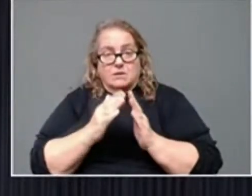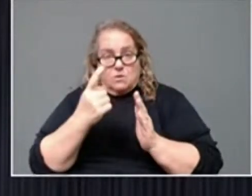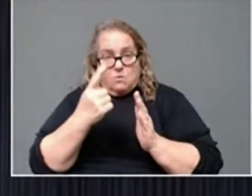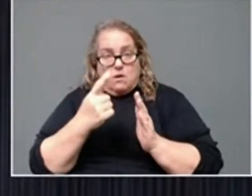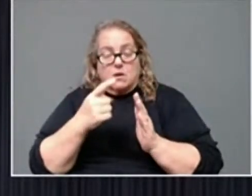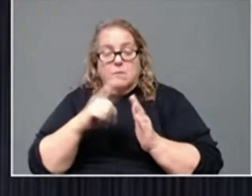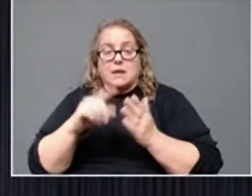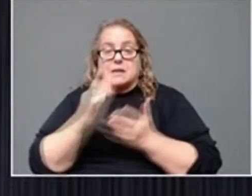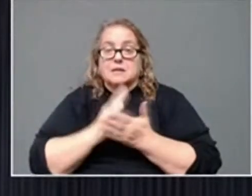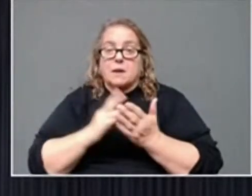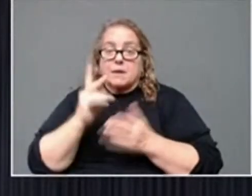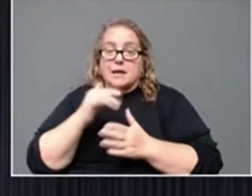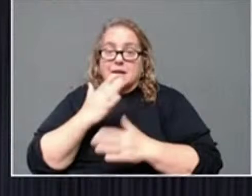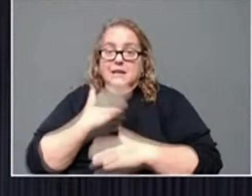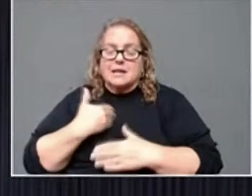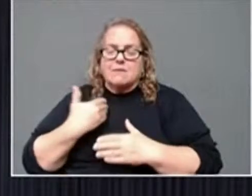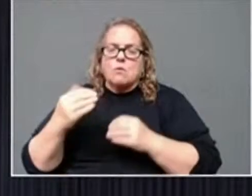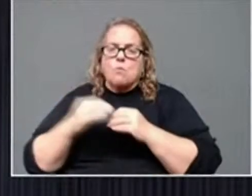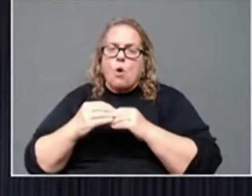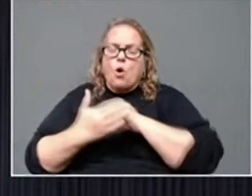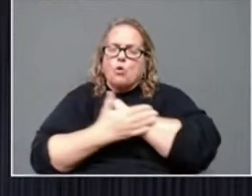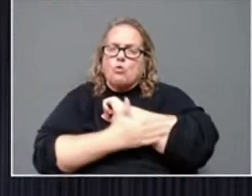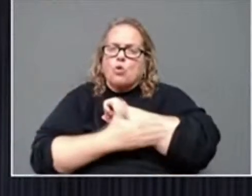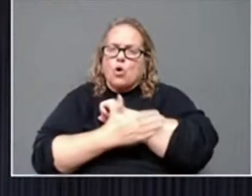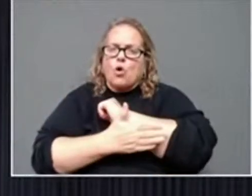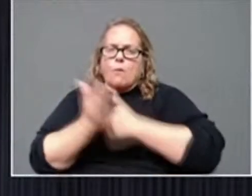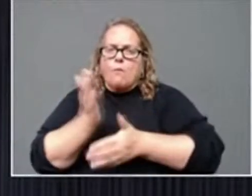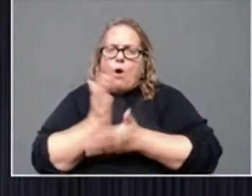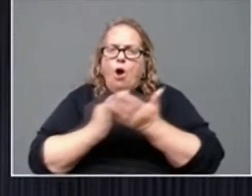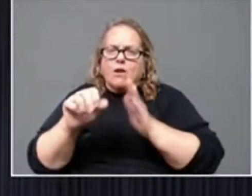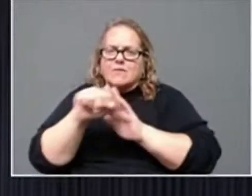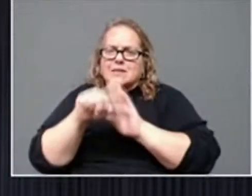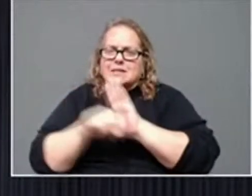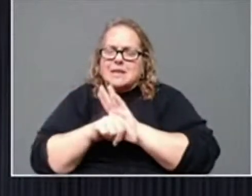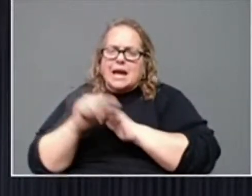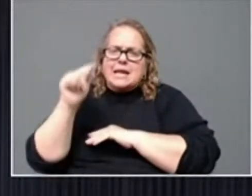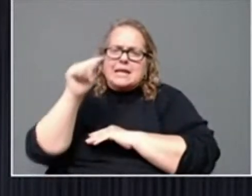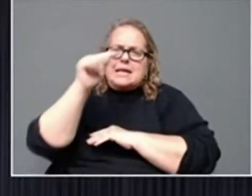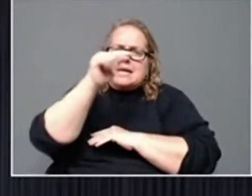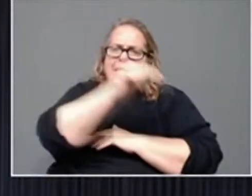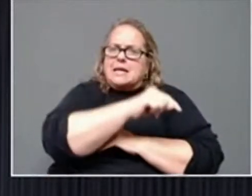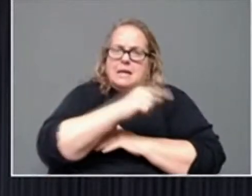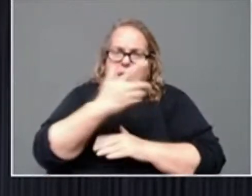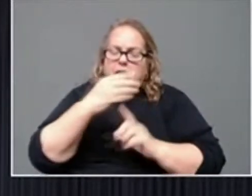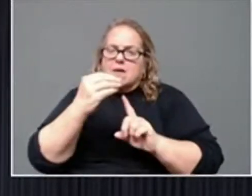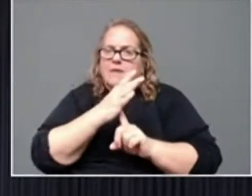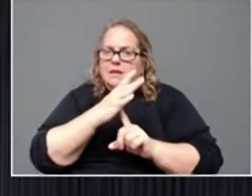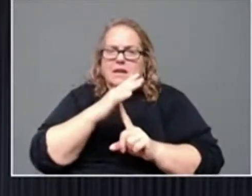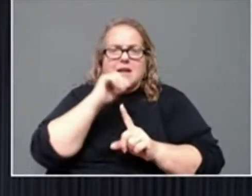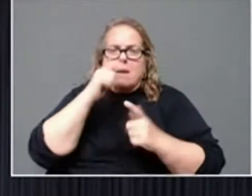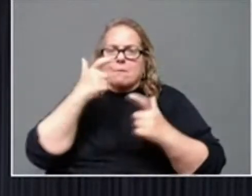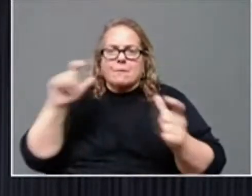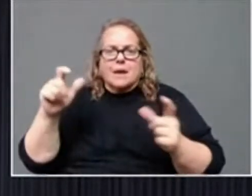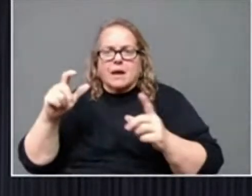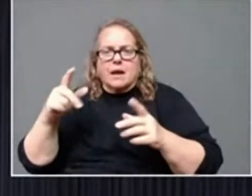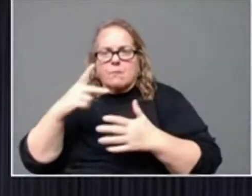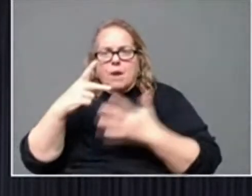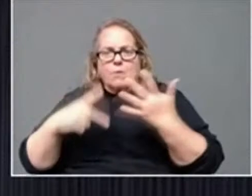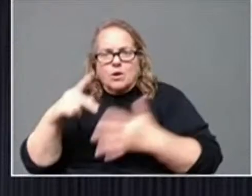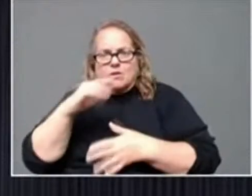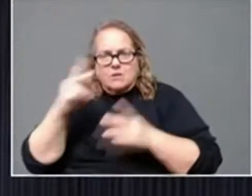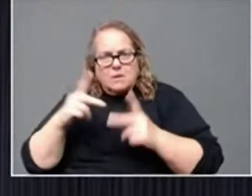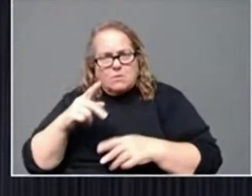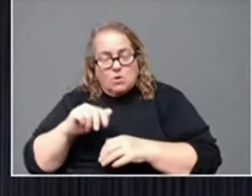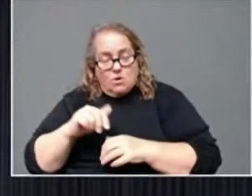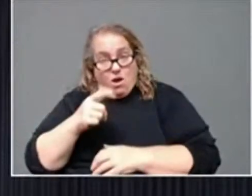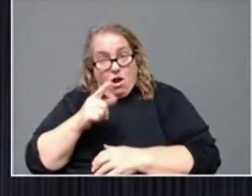that live in more rural parts of the state that may have been hit by this, maybe not densely populated neighborhoods. So I wanted to get a sense of, are we